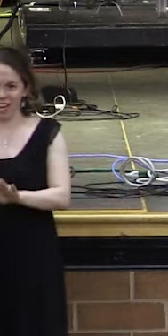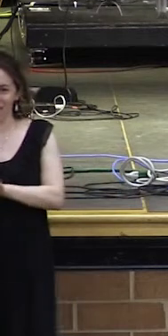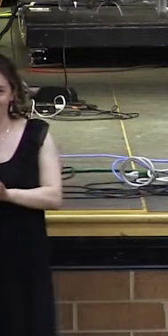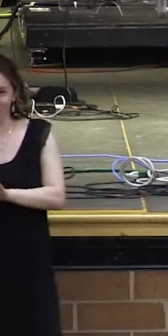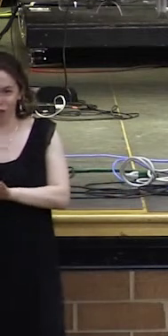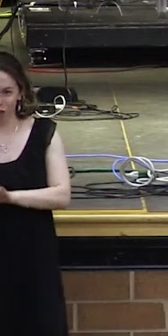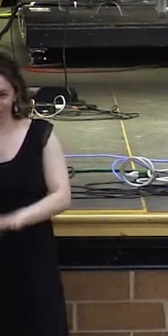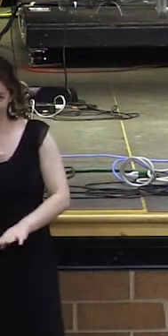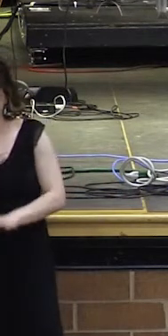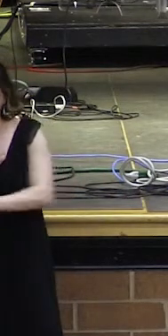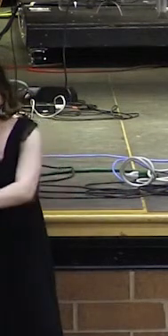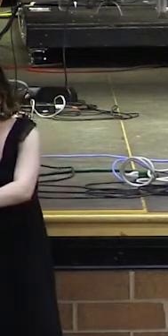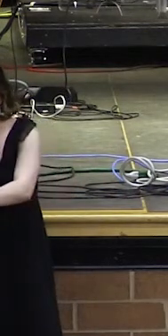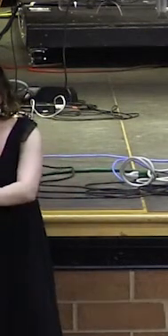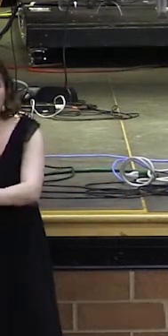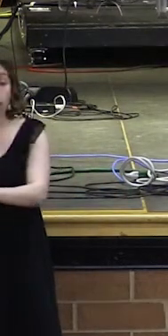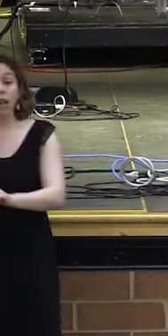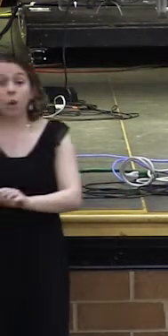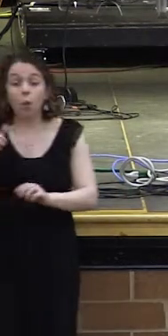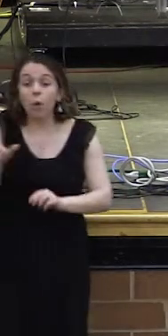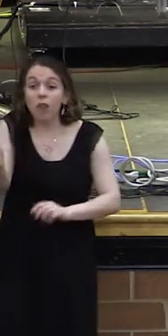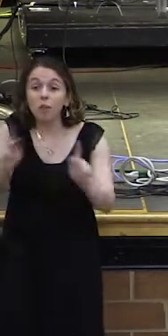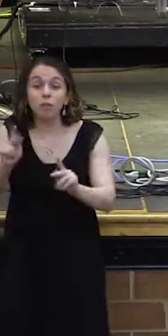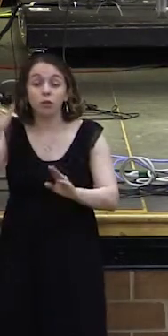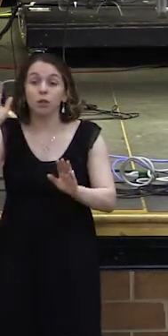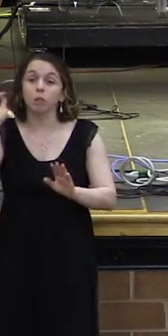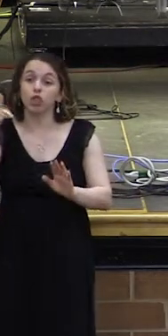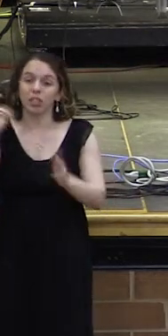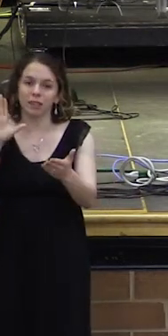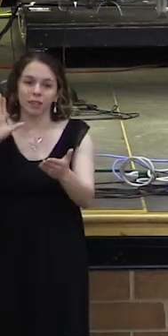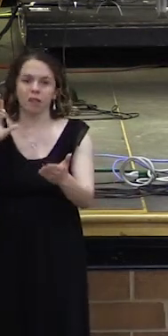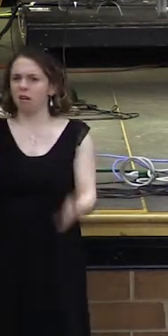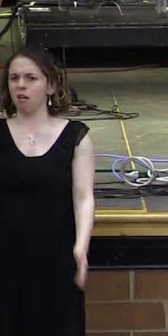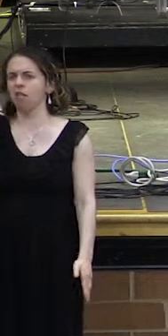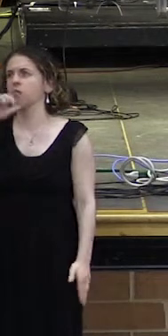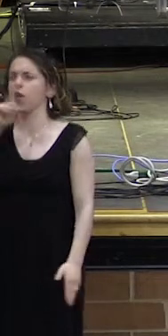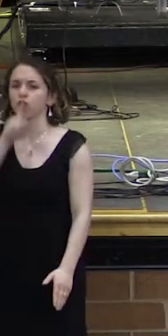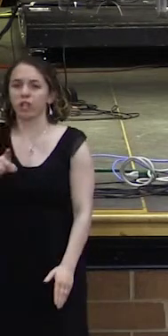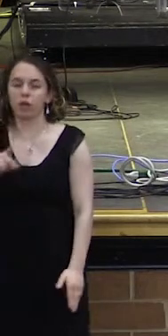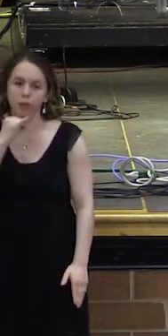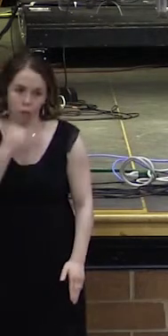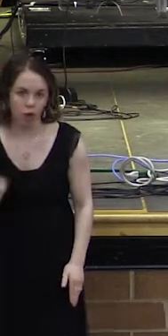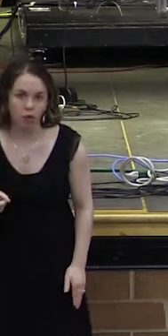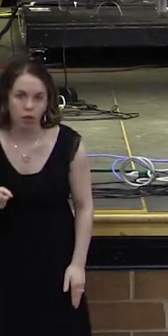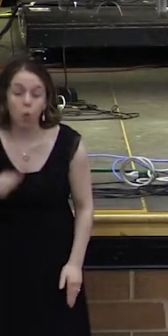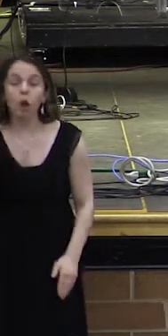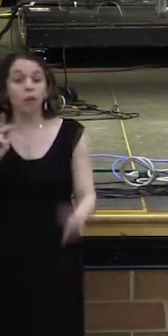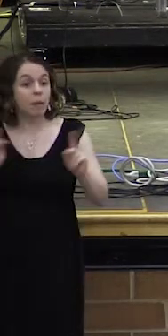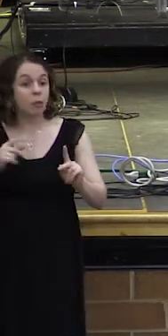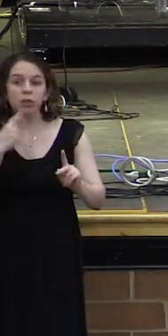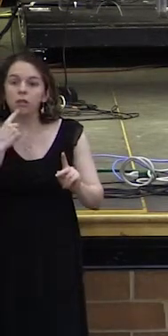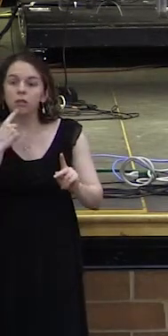against the gospel it's wrong when they're preaching compromising sin it's wrong so it's not a matter of personality but over the